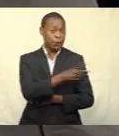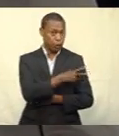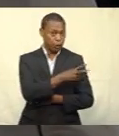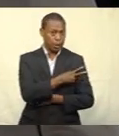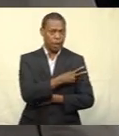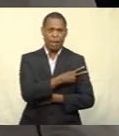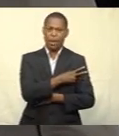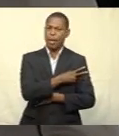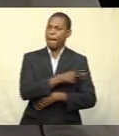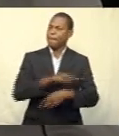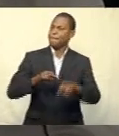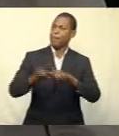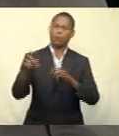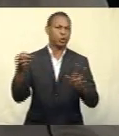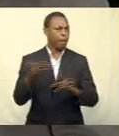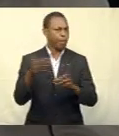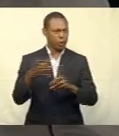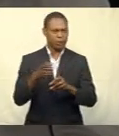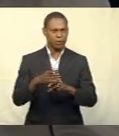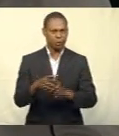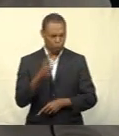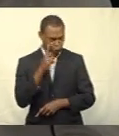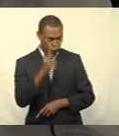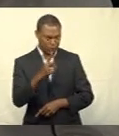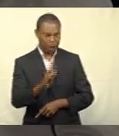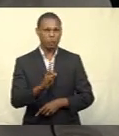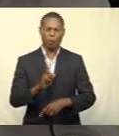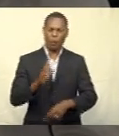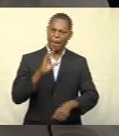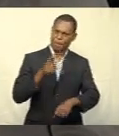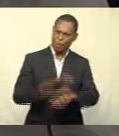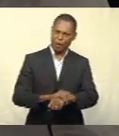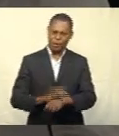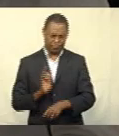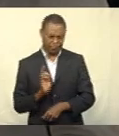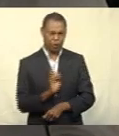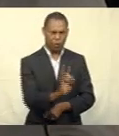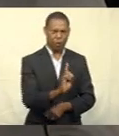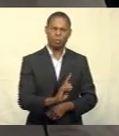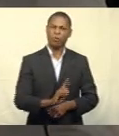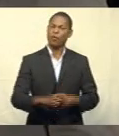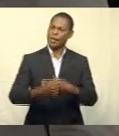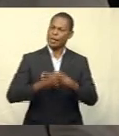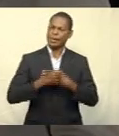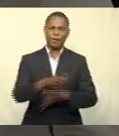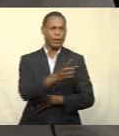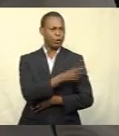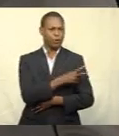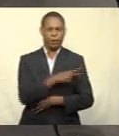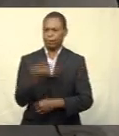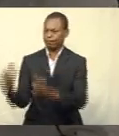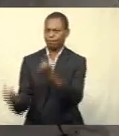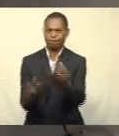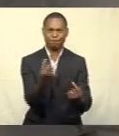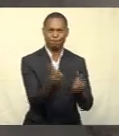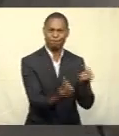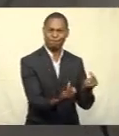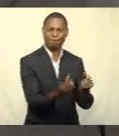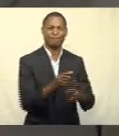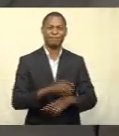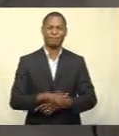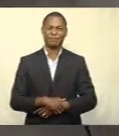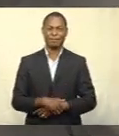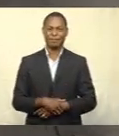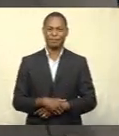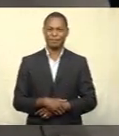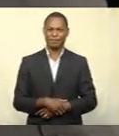paramount, and that is why you see that officers have been deployed here for the safety and security of every individual that lives around in here.